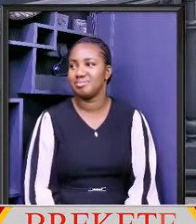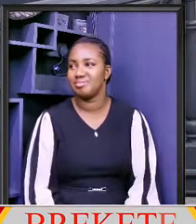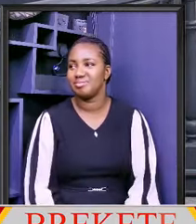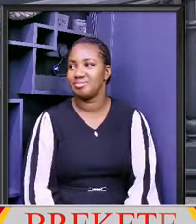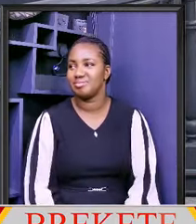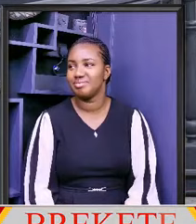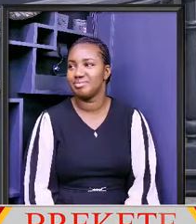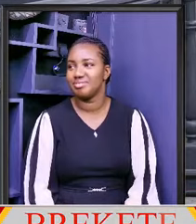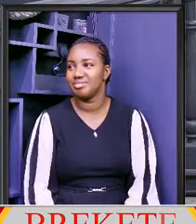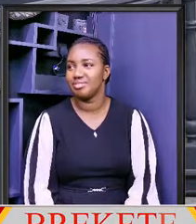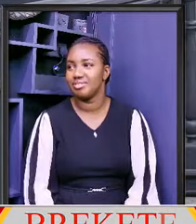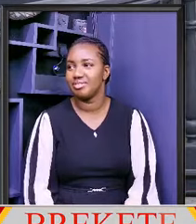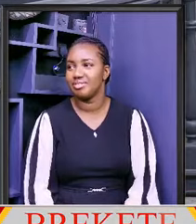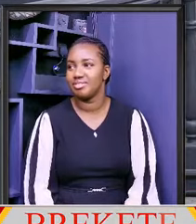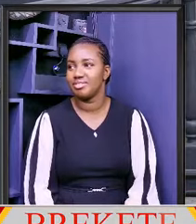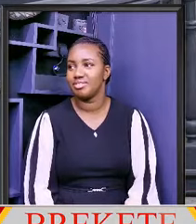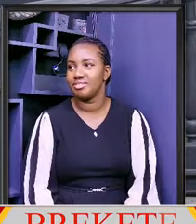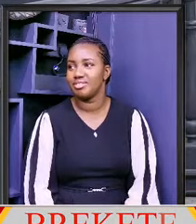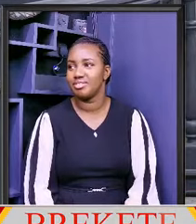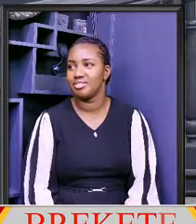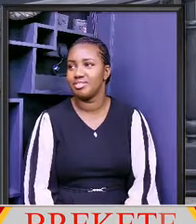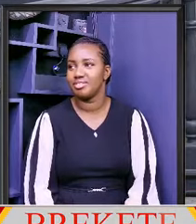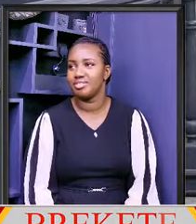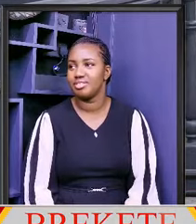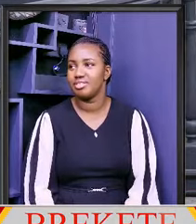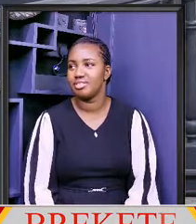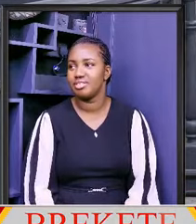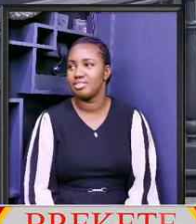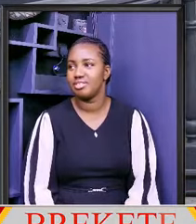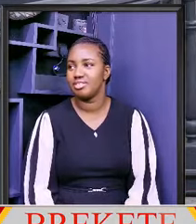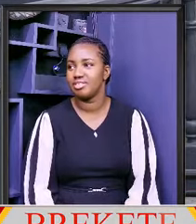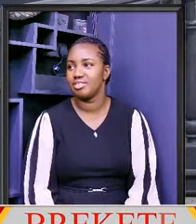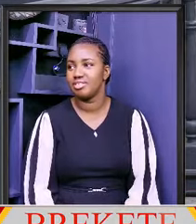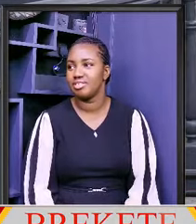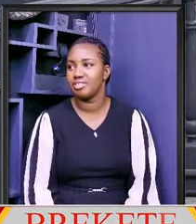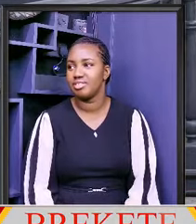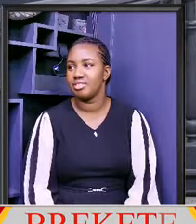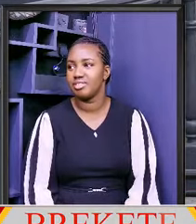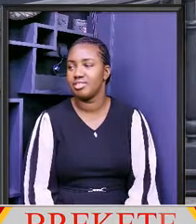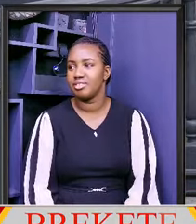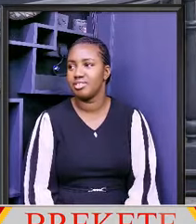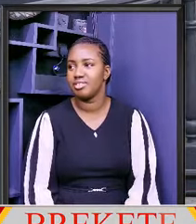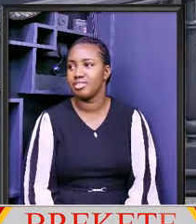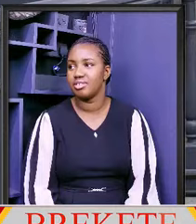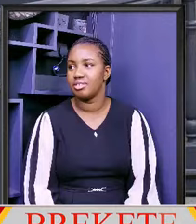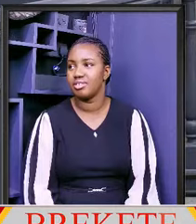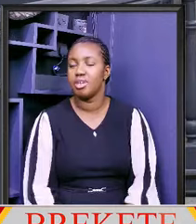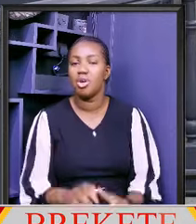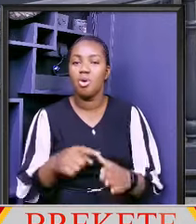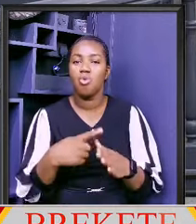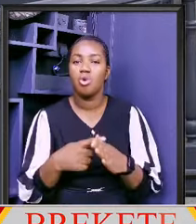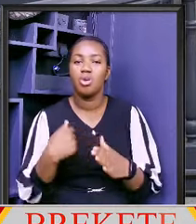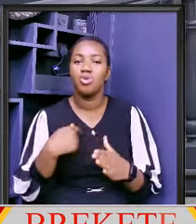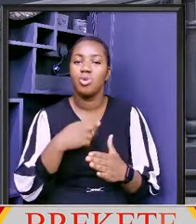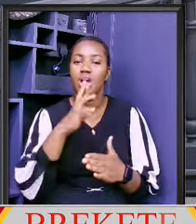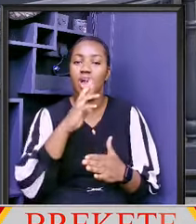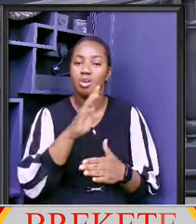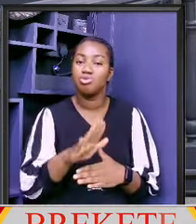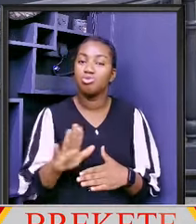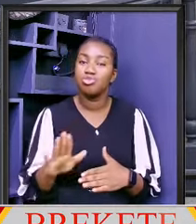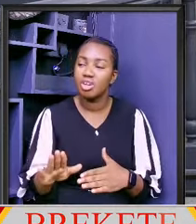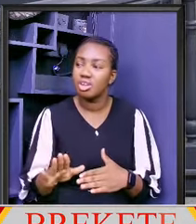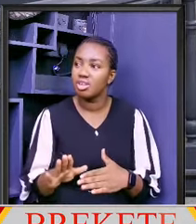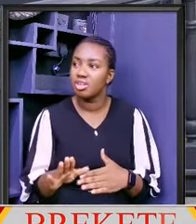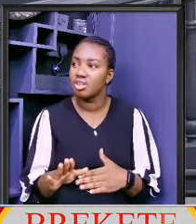Borrow me the mic, sir. Thank you, sir. Okay, they won't mic you, sir. When we be children,